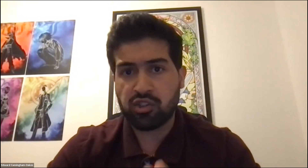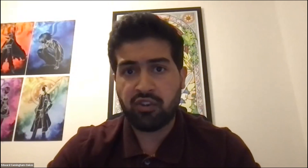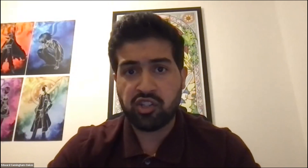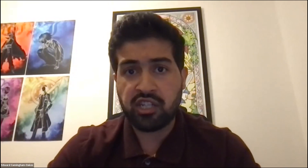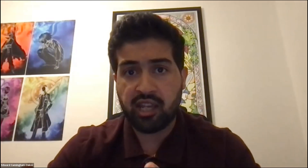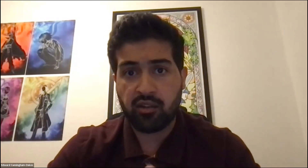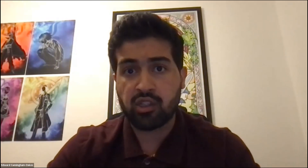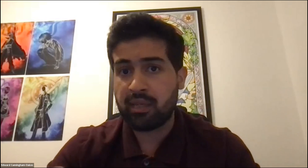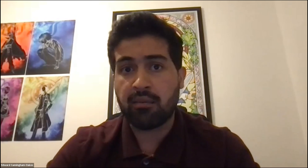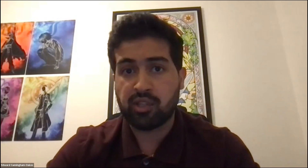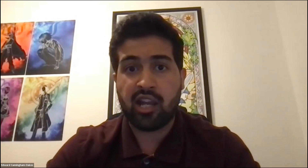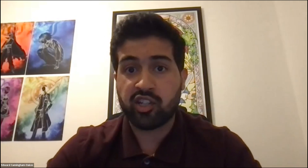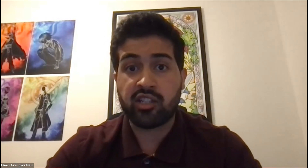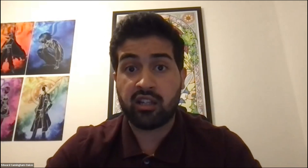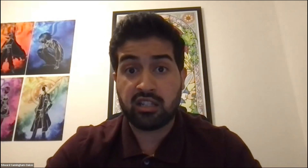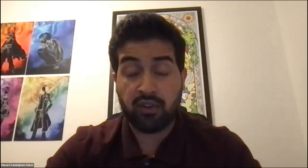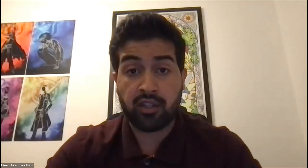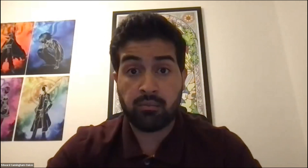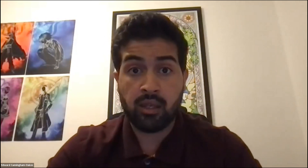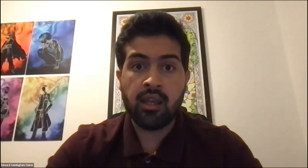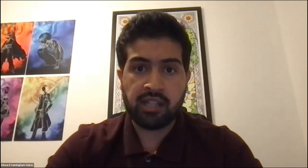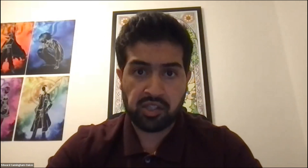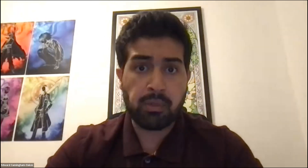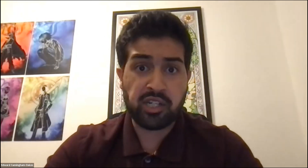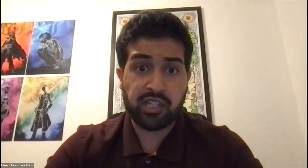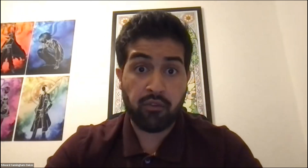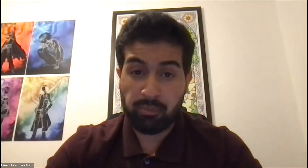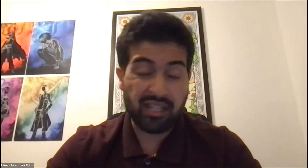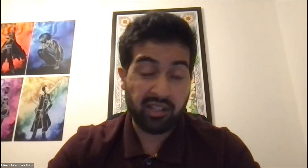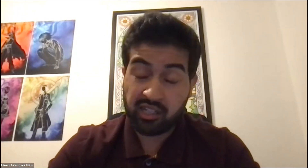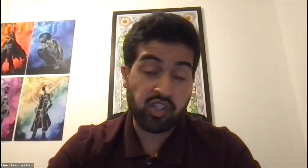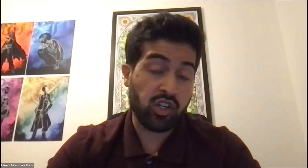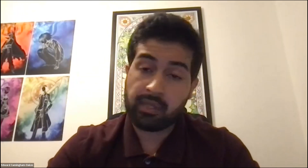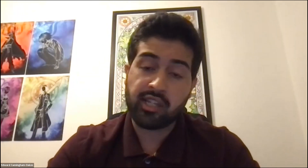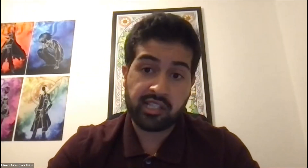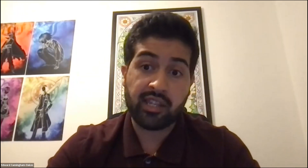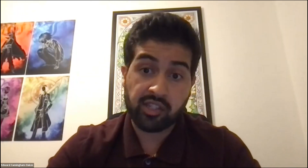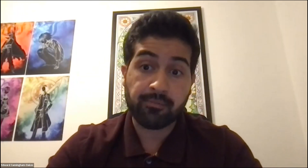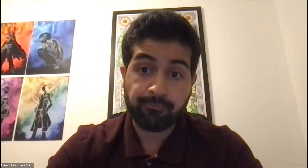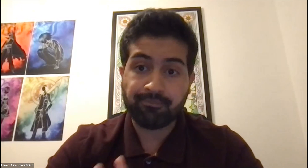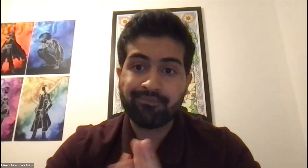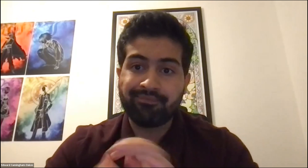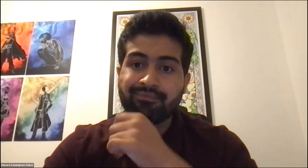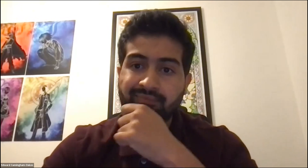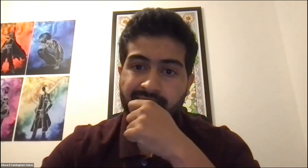then got sufficient detail to be able to actually identify them down to species level, but it kind of needs genomic studies like